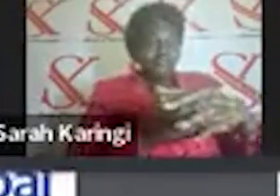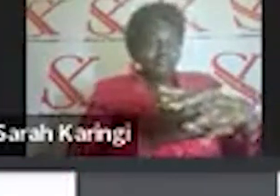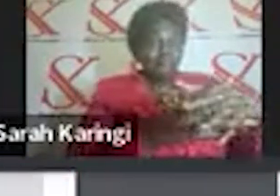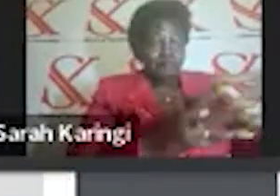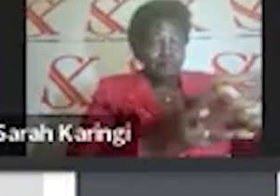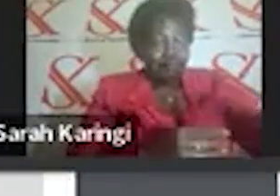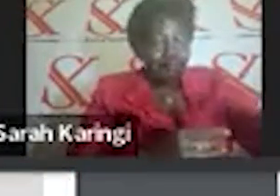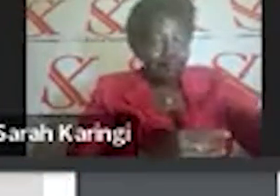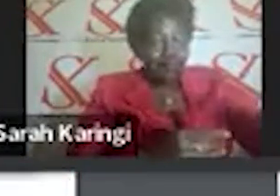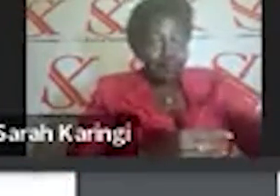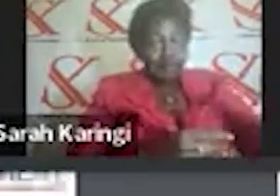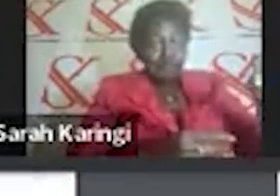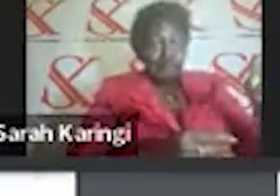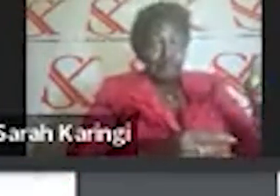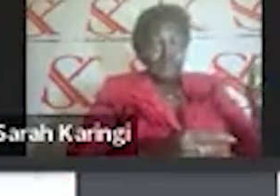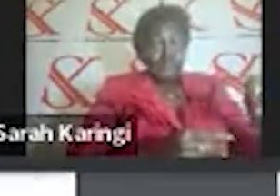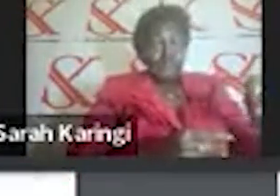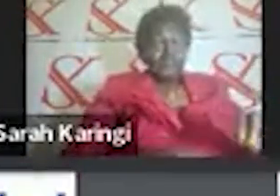Grace.